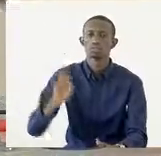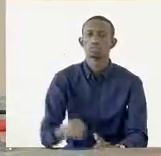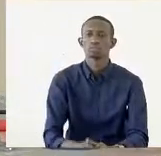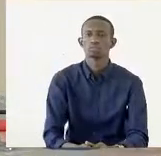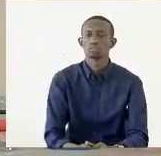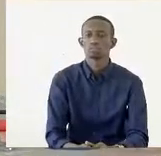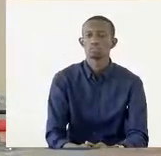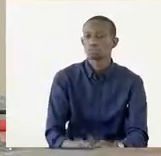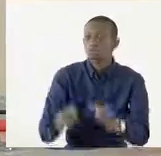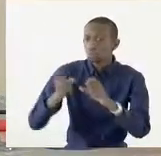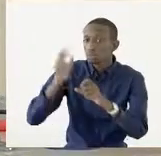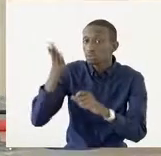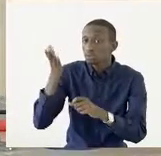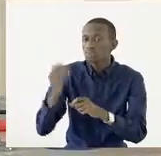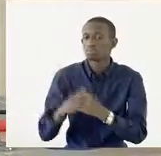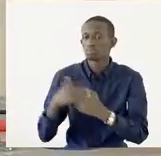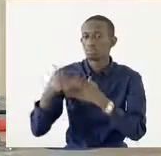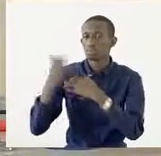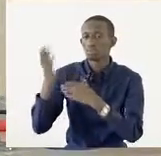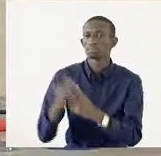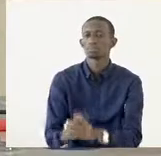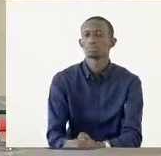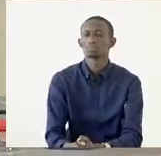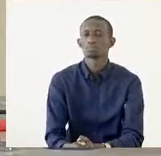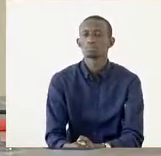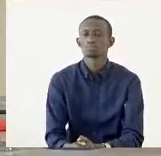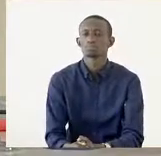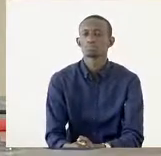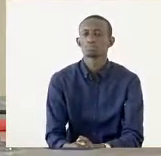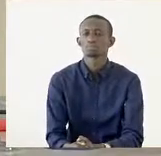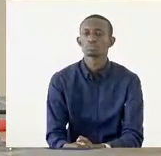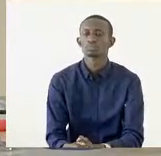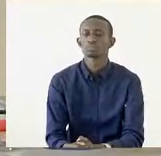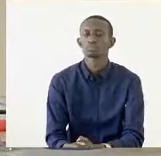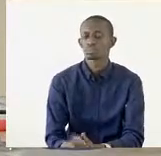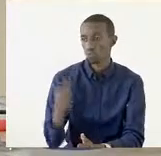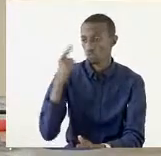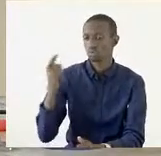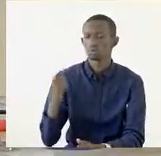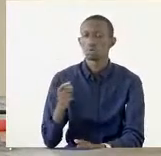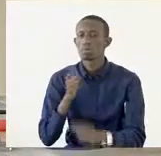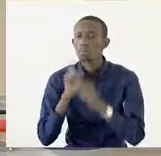on addition of this Brady's reagent, you are getting yellow